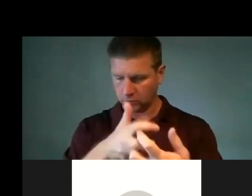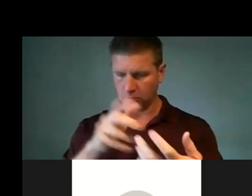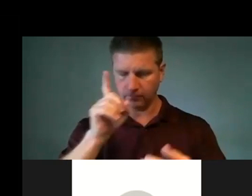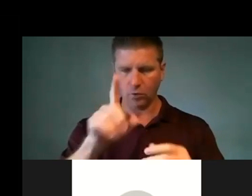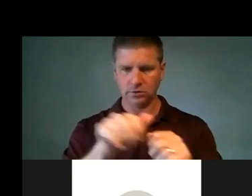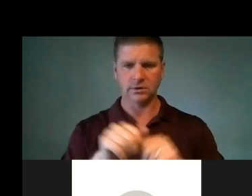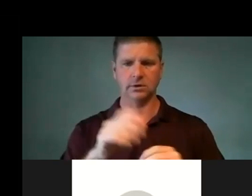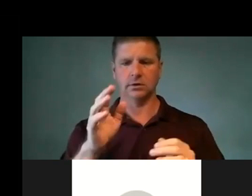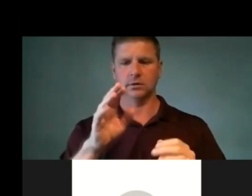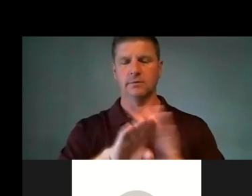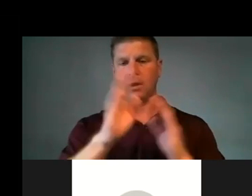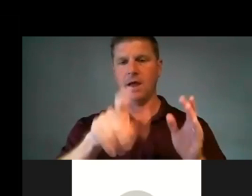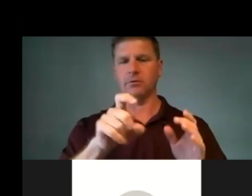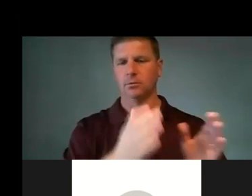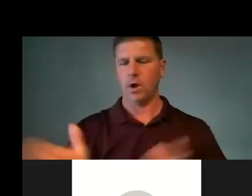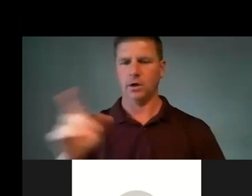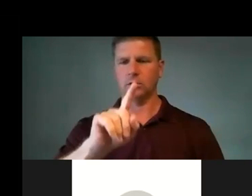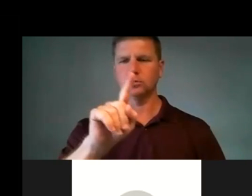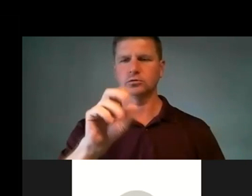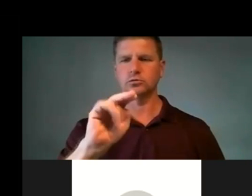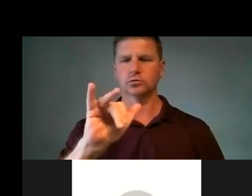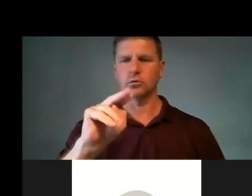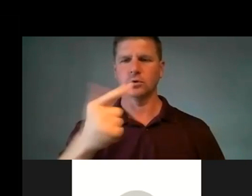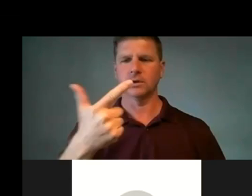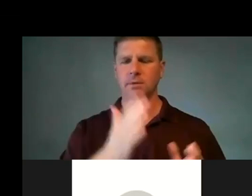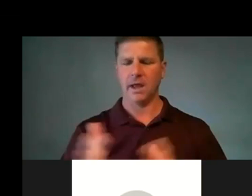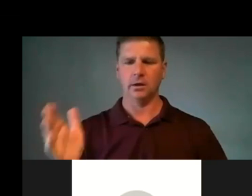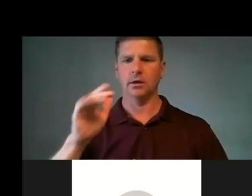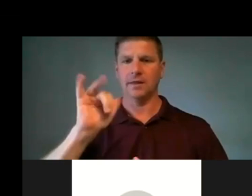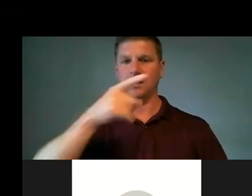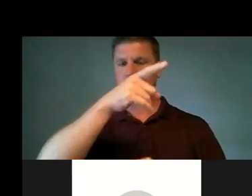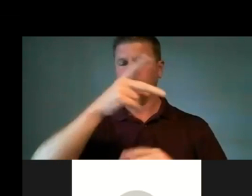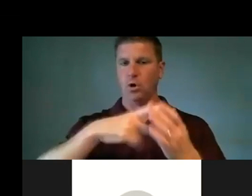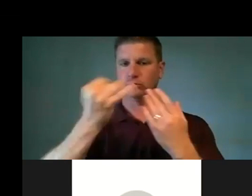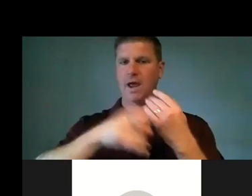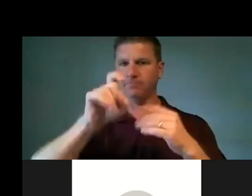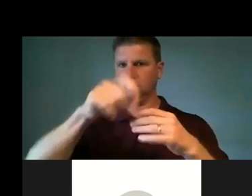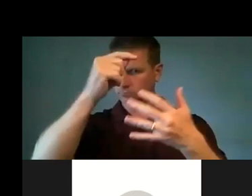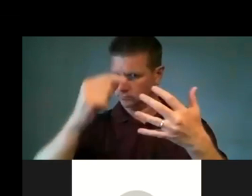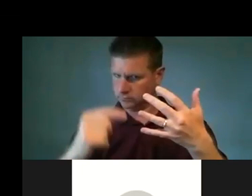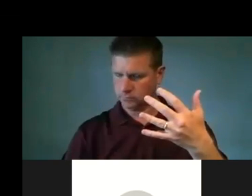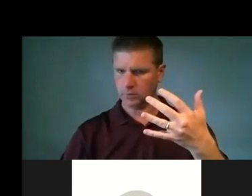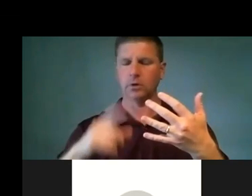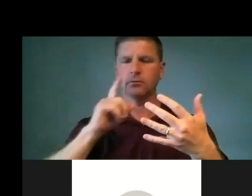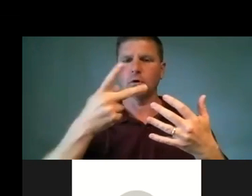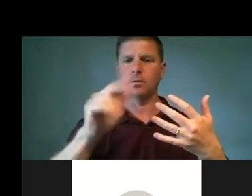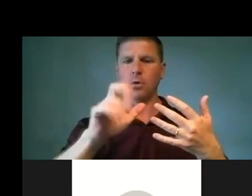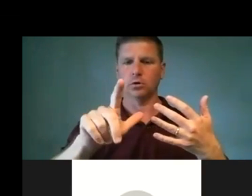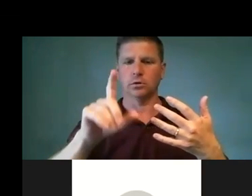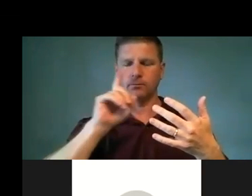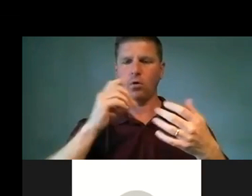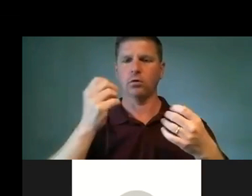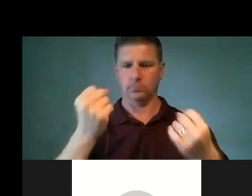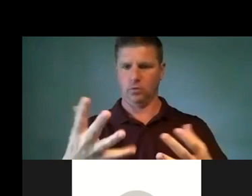Developer will need to prepare a zoning plan, which outlines the benchmarks the project must hit to turn hillside parcels into a dense multifamily